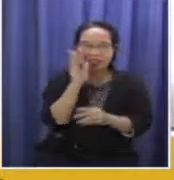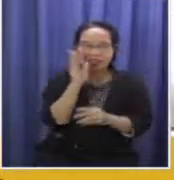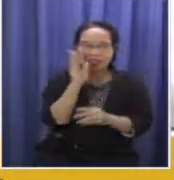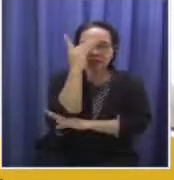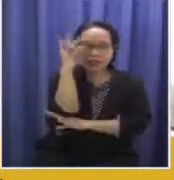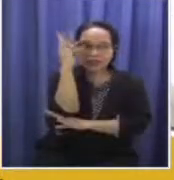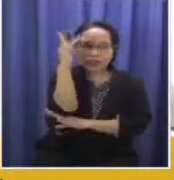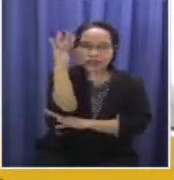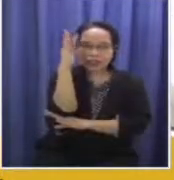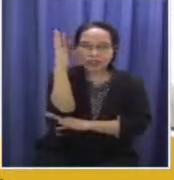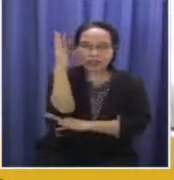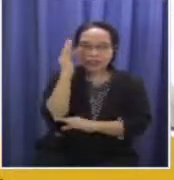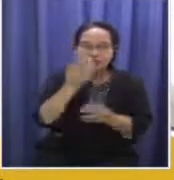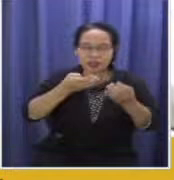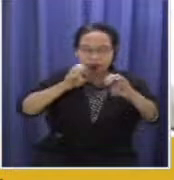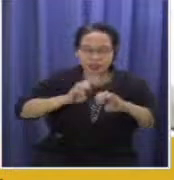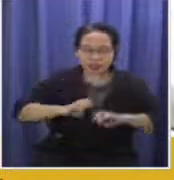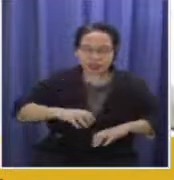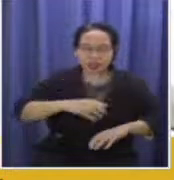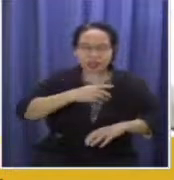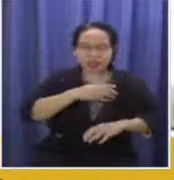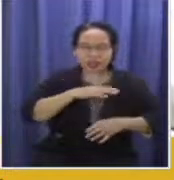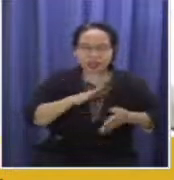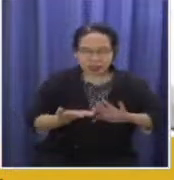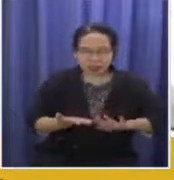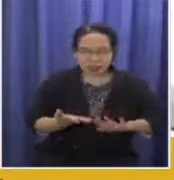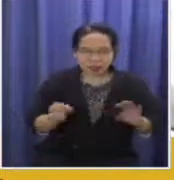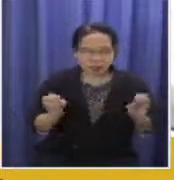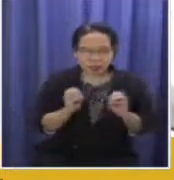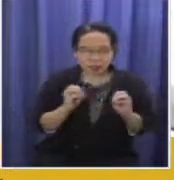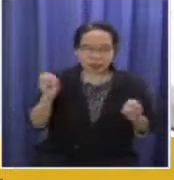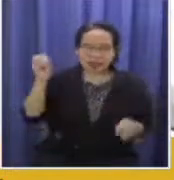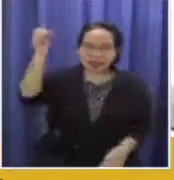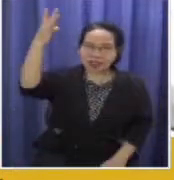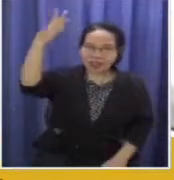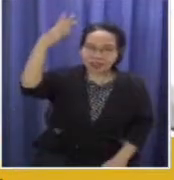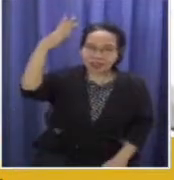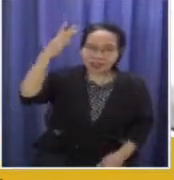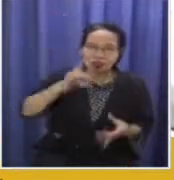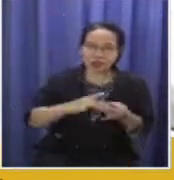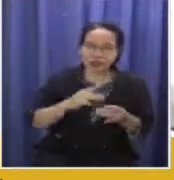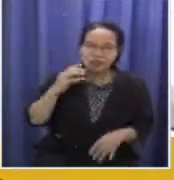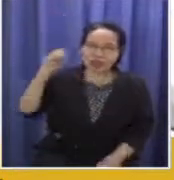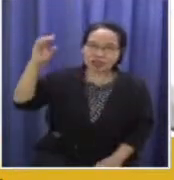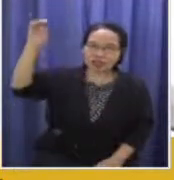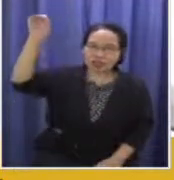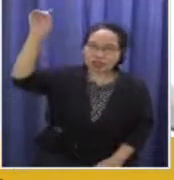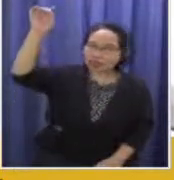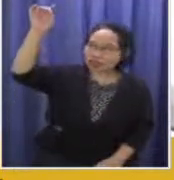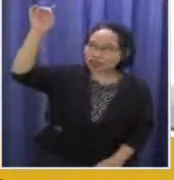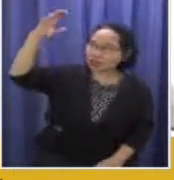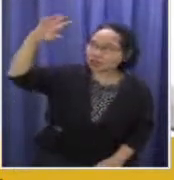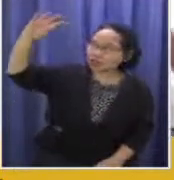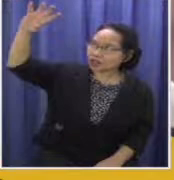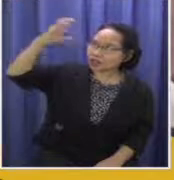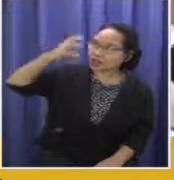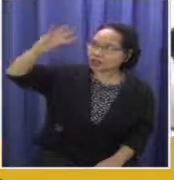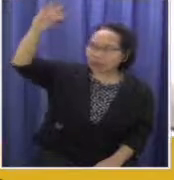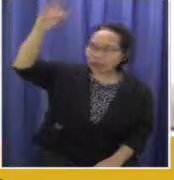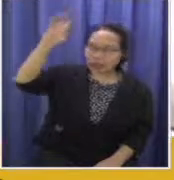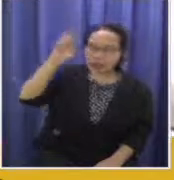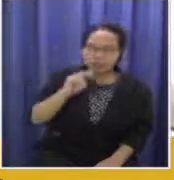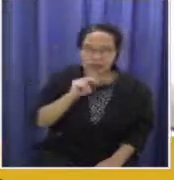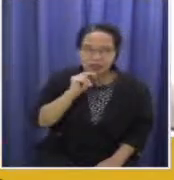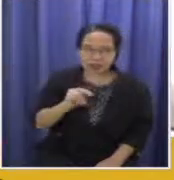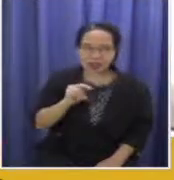trees will eventually die if there will be no light of the sun. Here comes now the